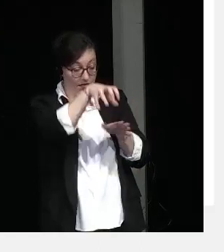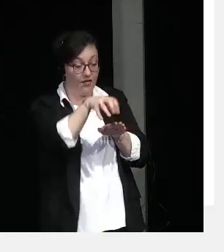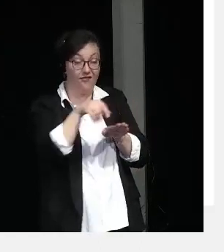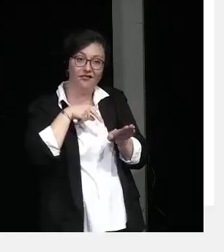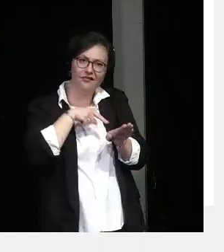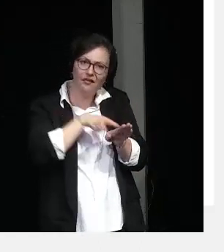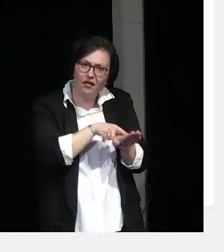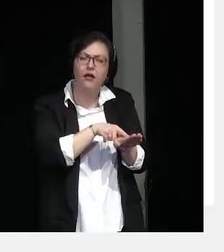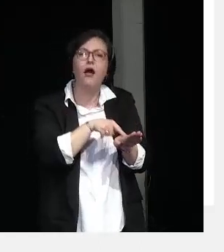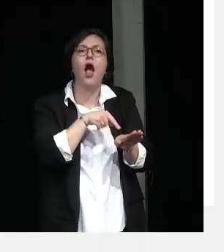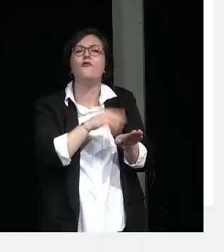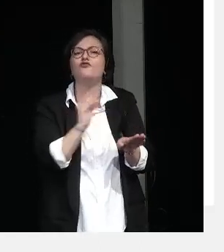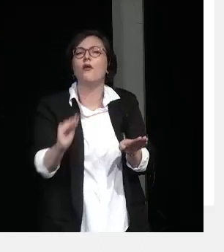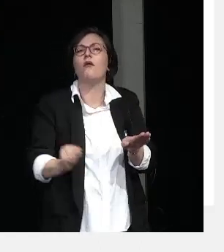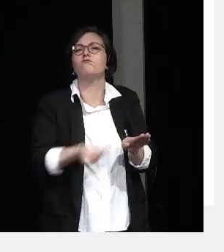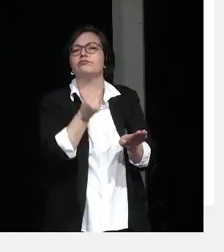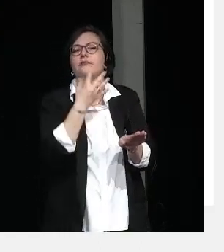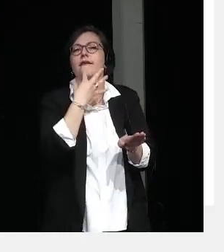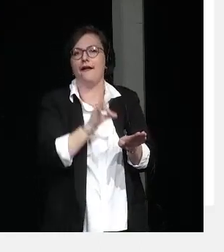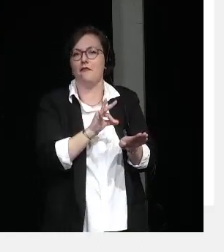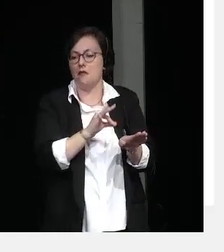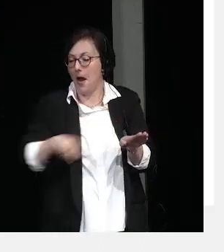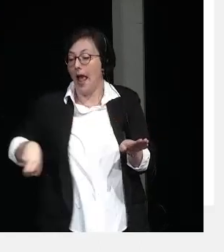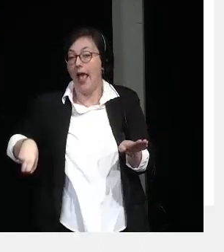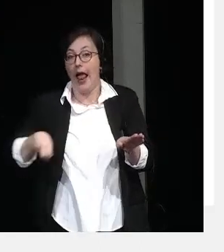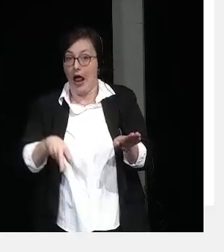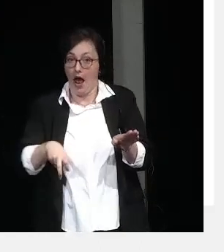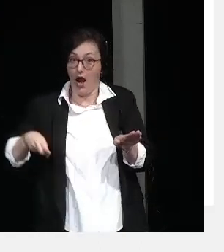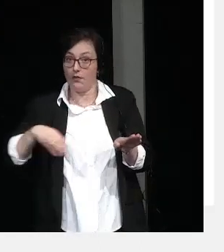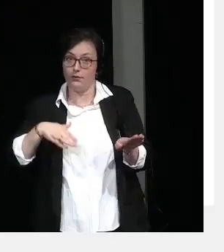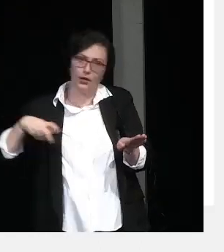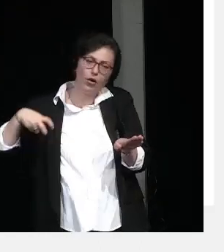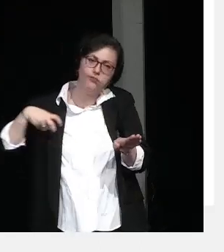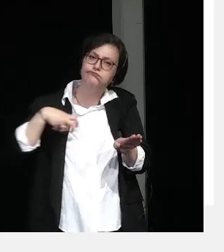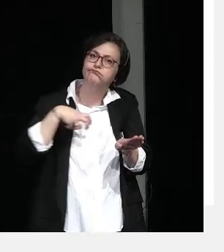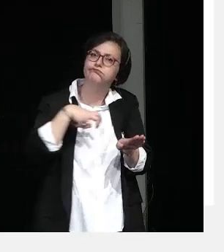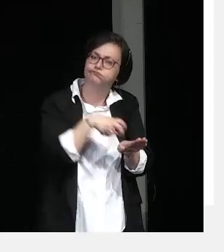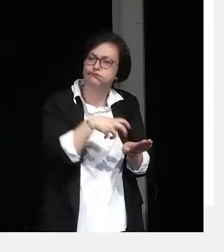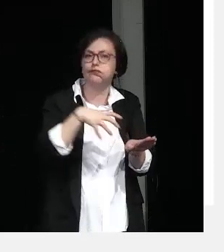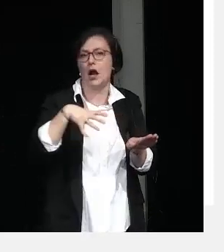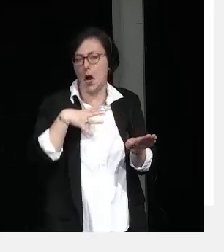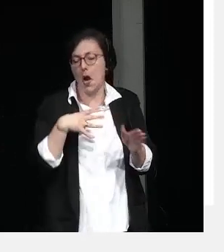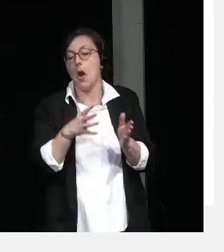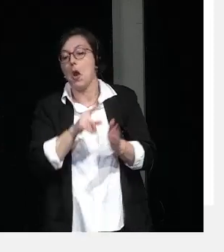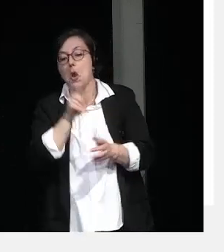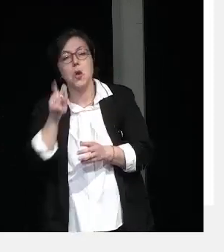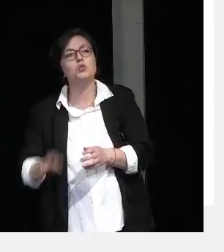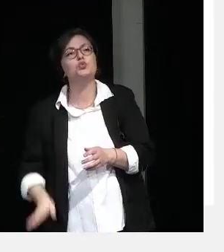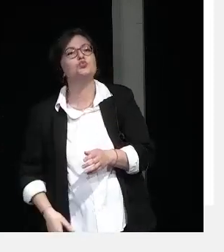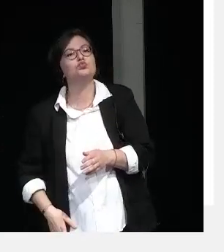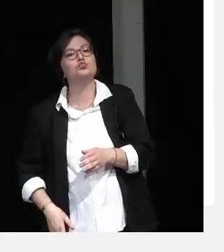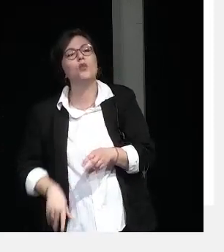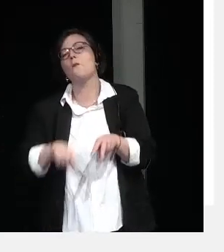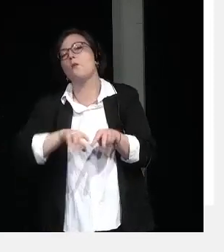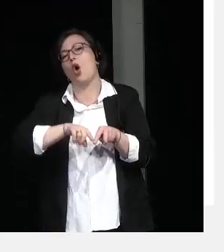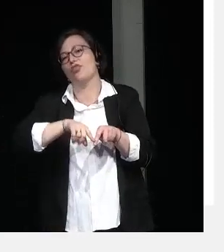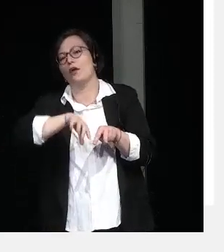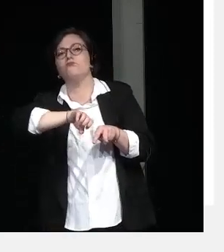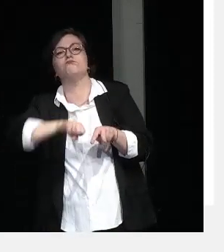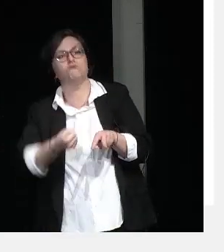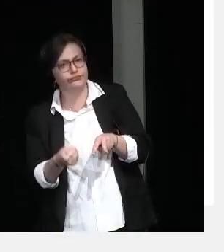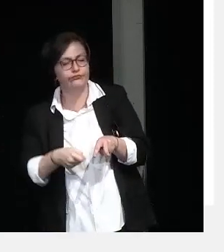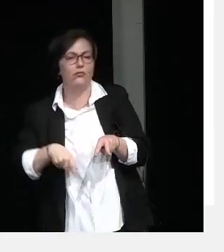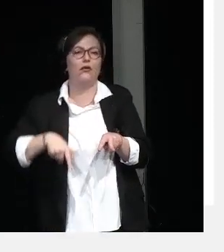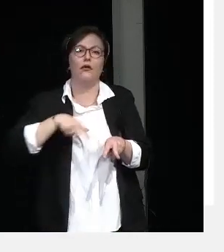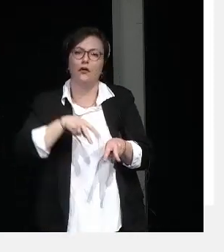strollers, or if you are have a broken leg, or you have a bicycle that you're taking up or down. So it's the